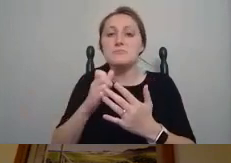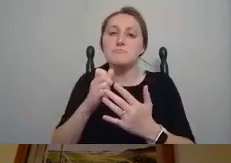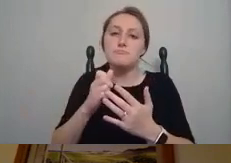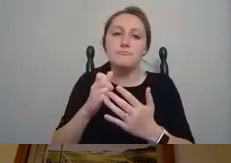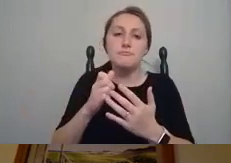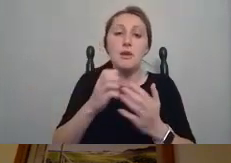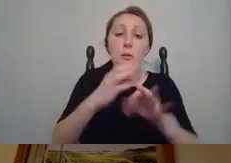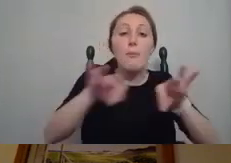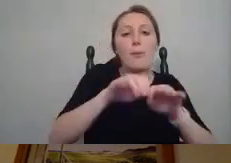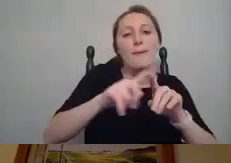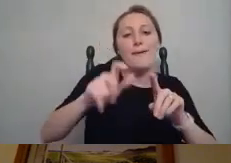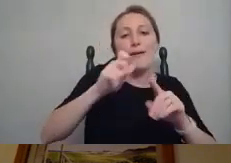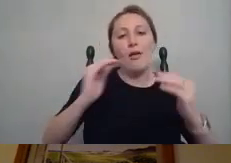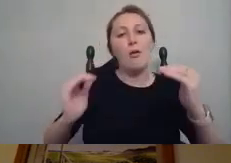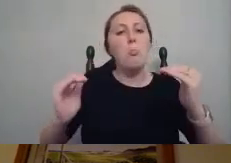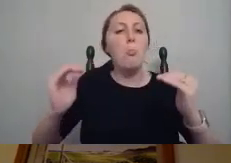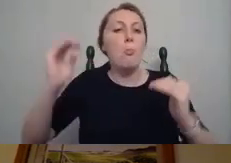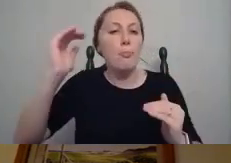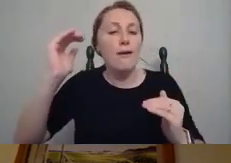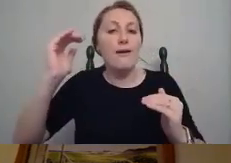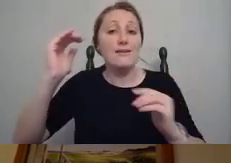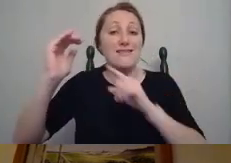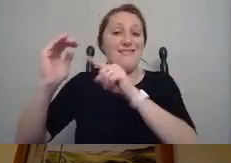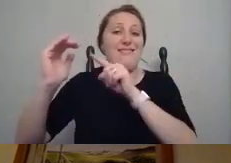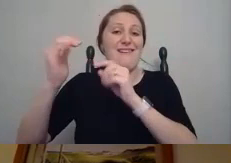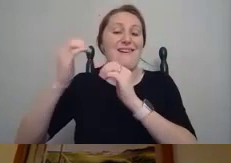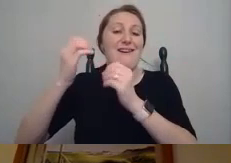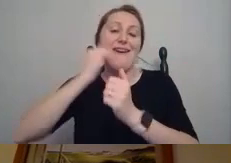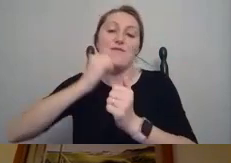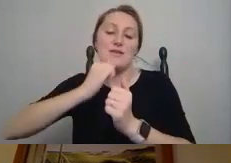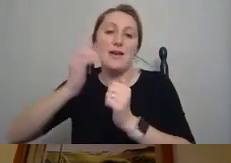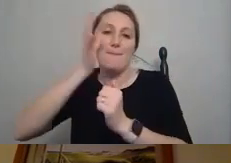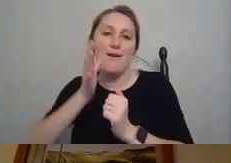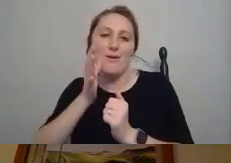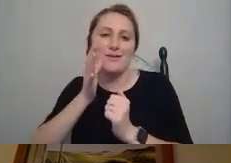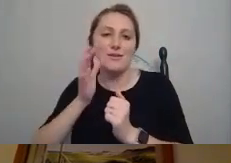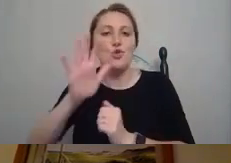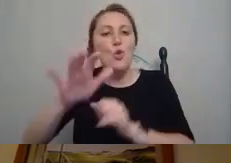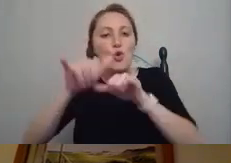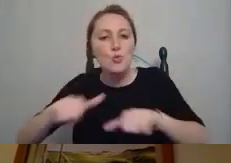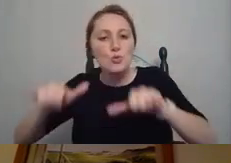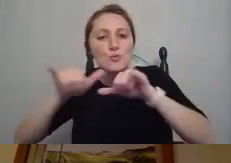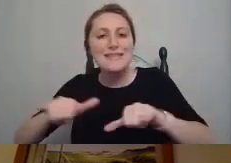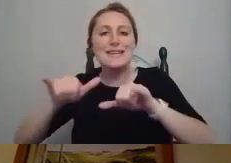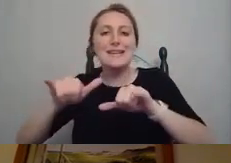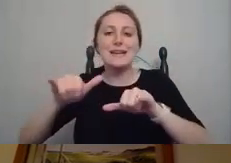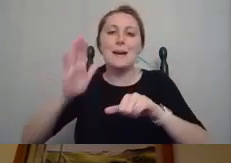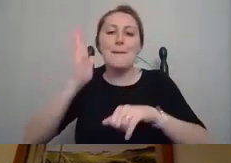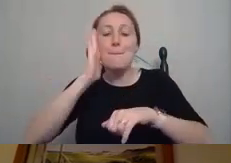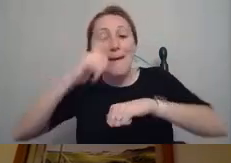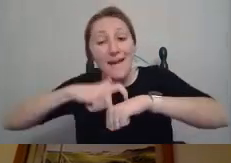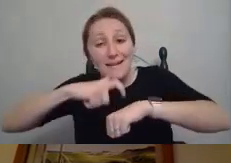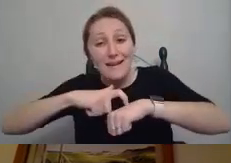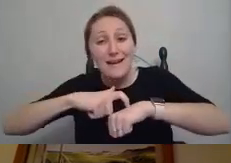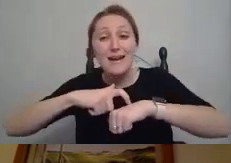as consistent and as routine as possible with your life, right? A consistent bedtime, we all know a consistent